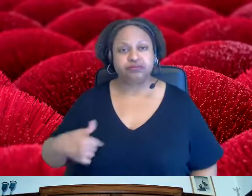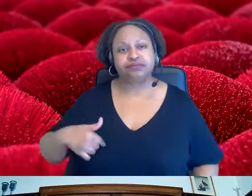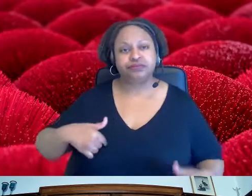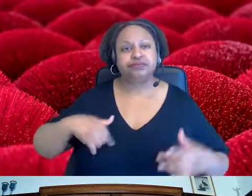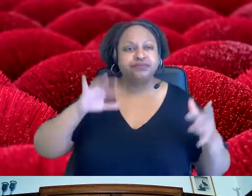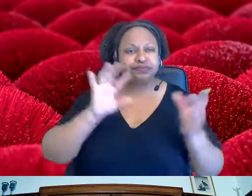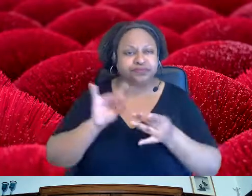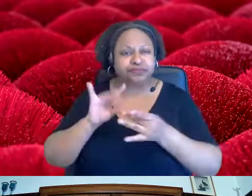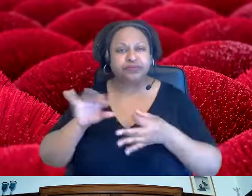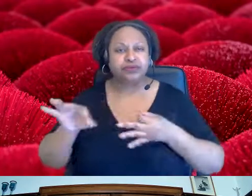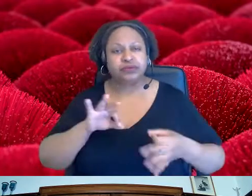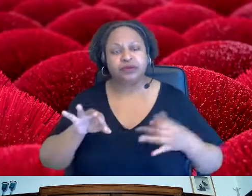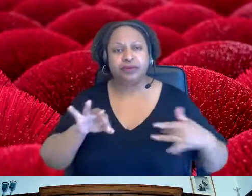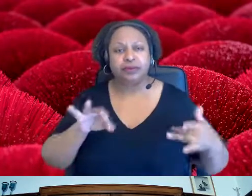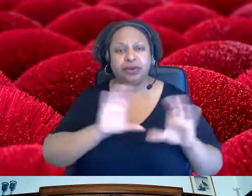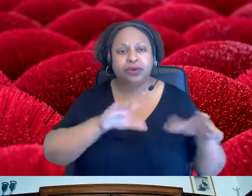or, these types